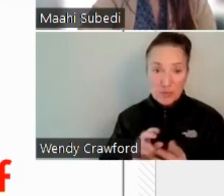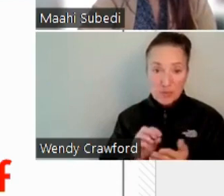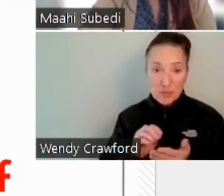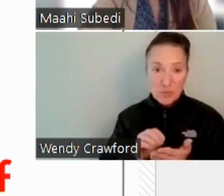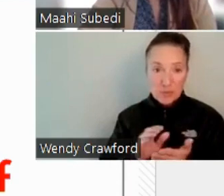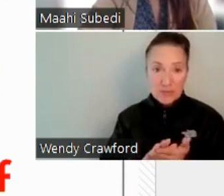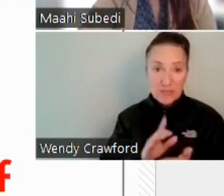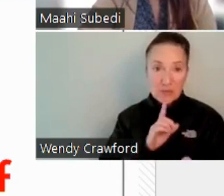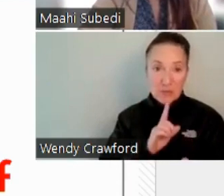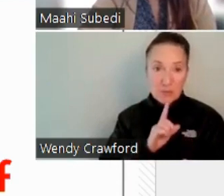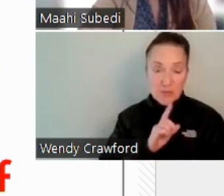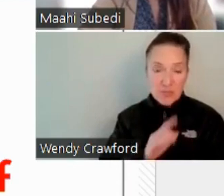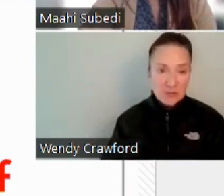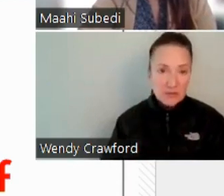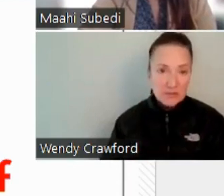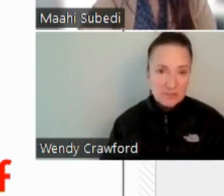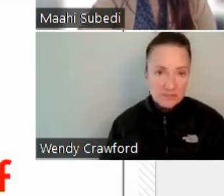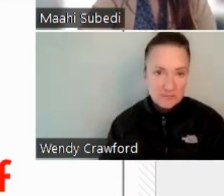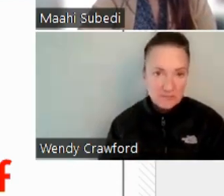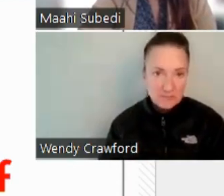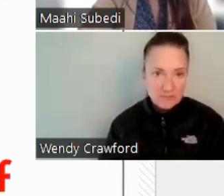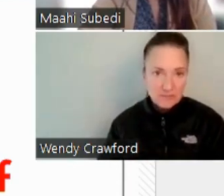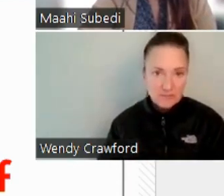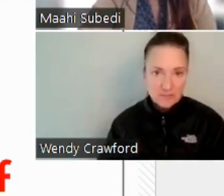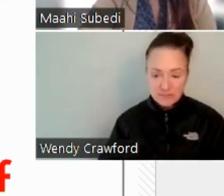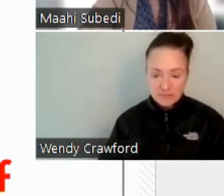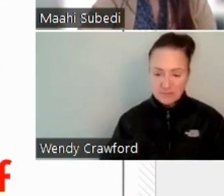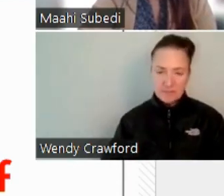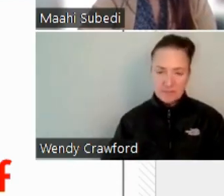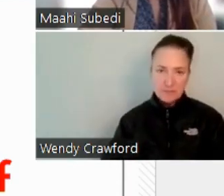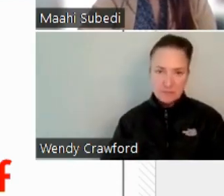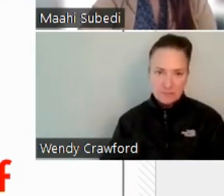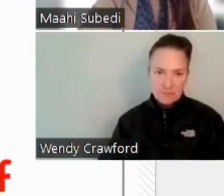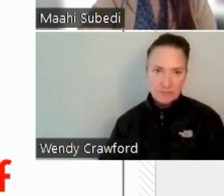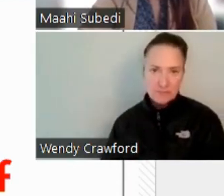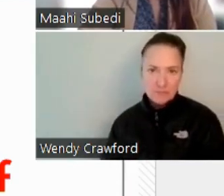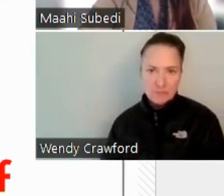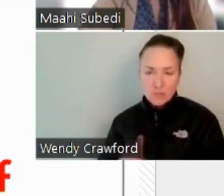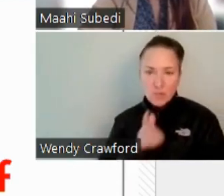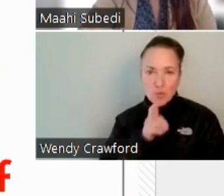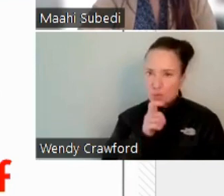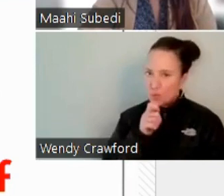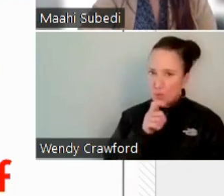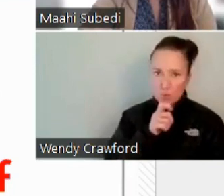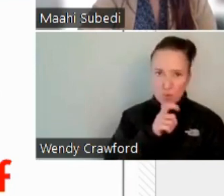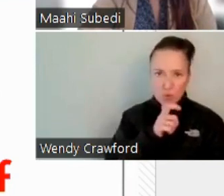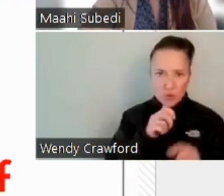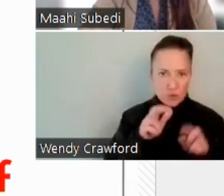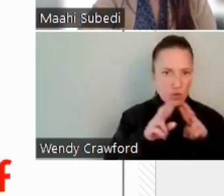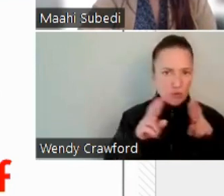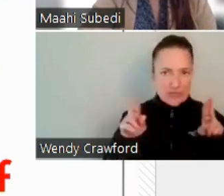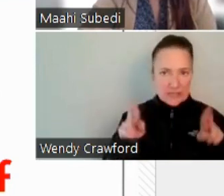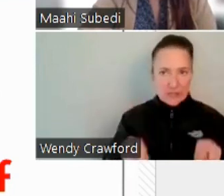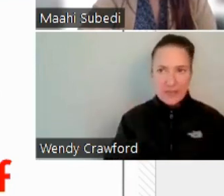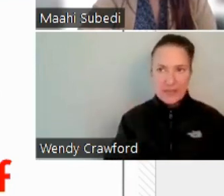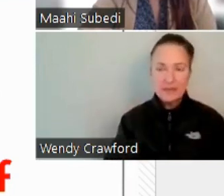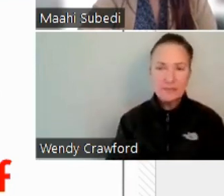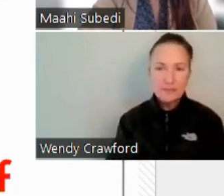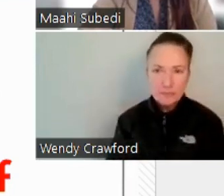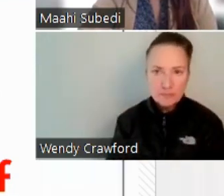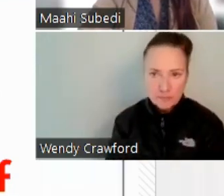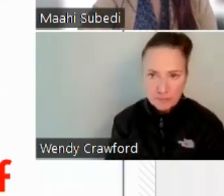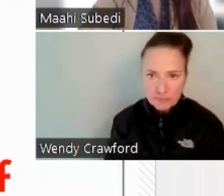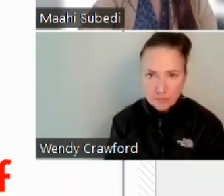number. I promise you, raise your hand here if you're working on your resume this year. Anybody working on their resume right now? I promise you that if you